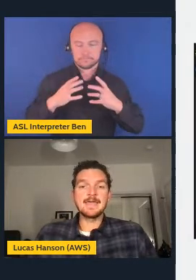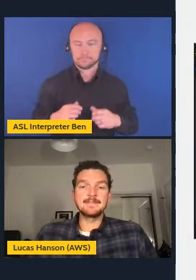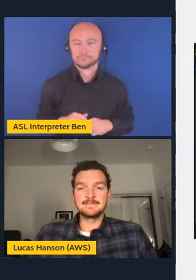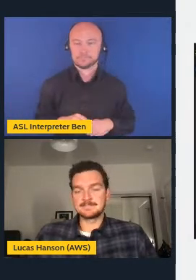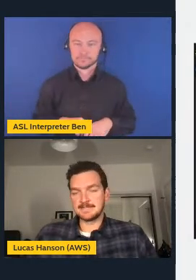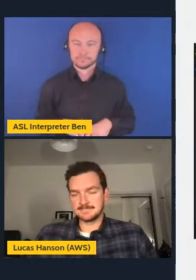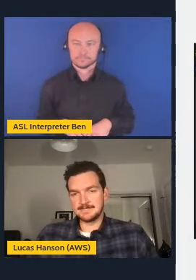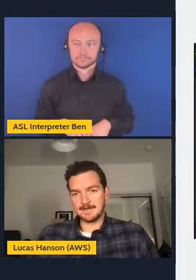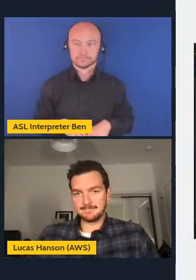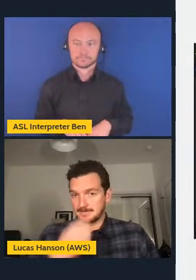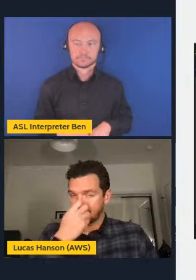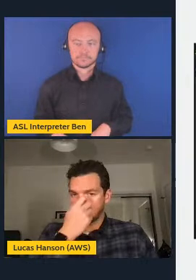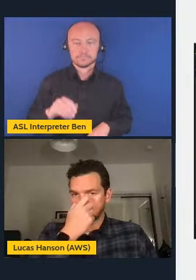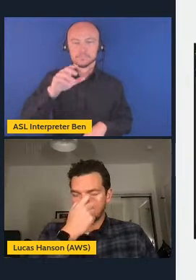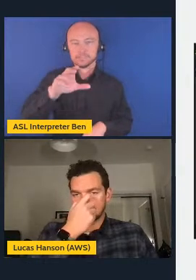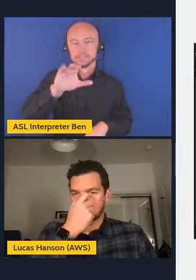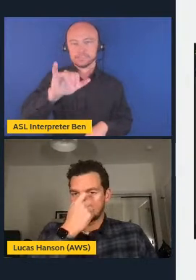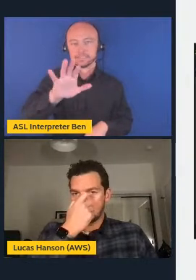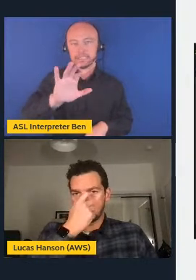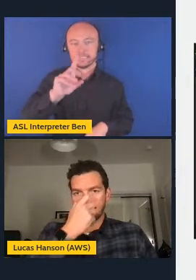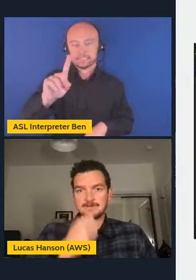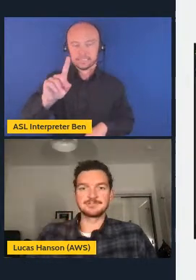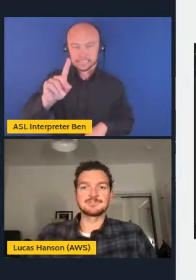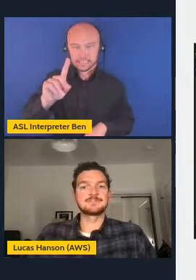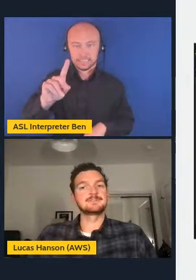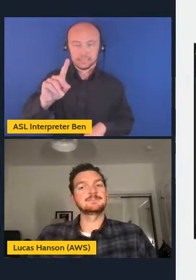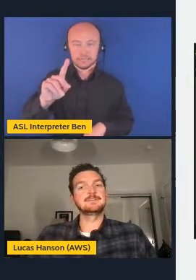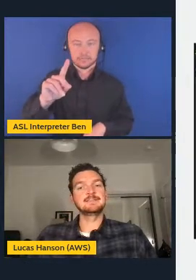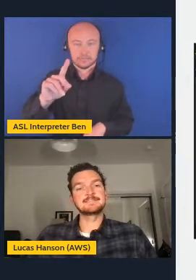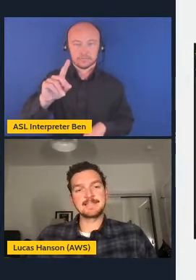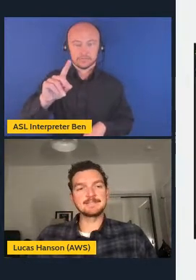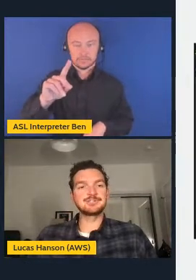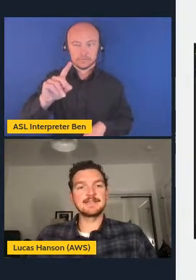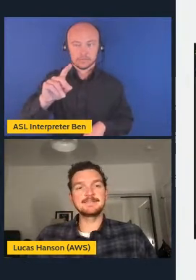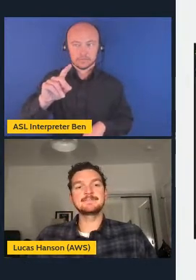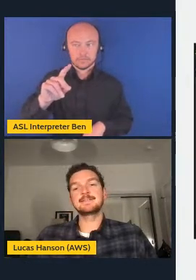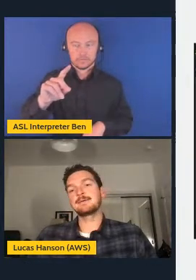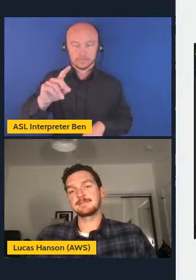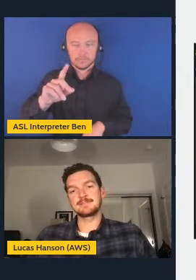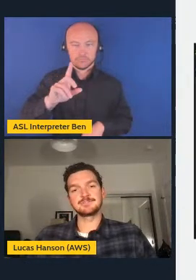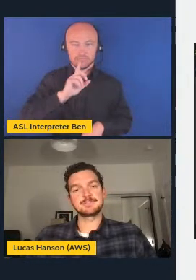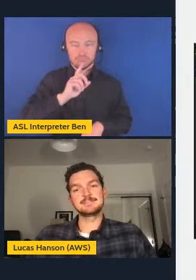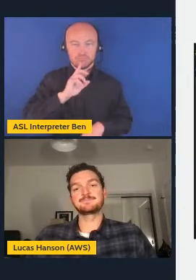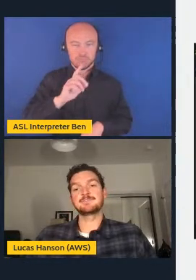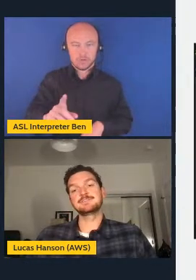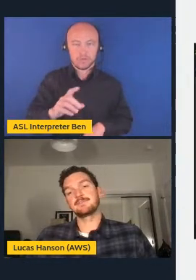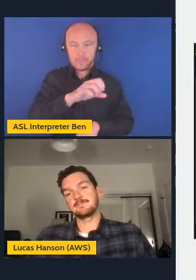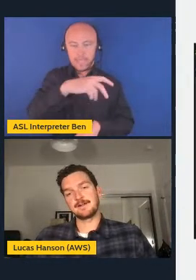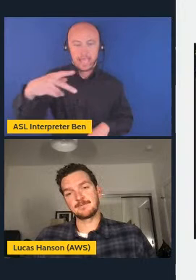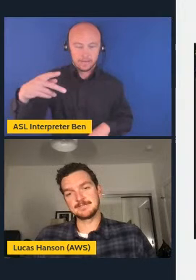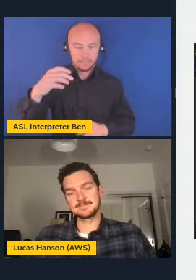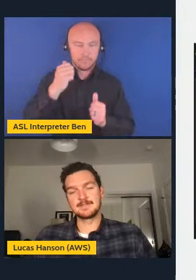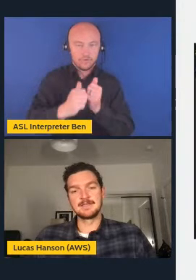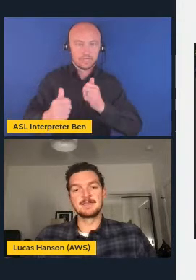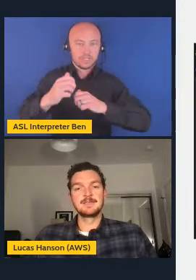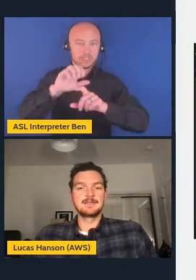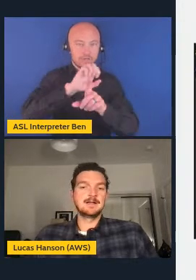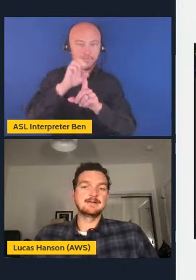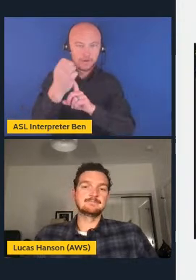And then in the CI/CD pipeline construct, we are just instantiating an application stage per each of our